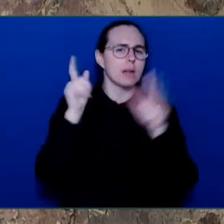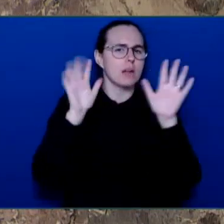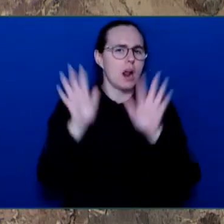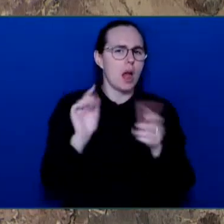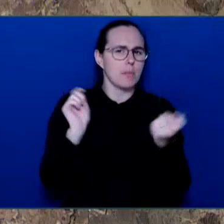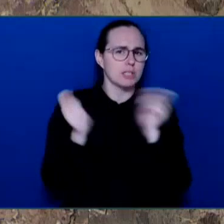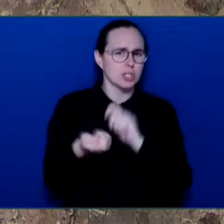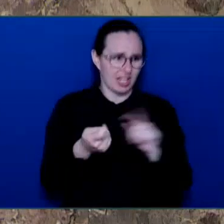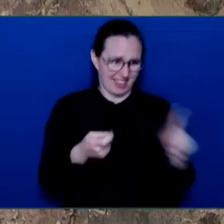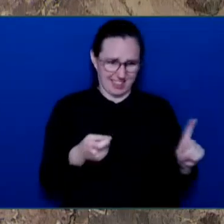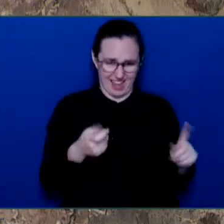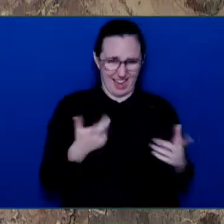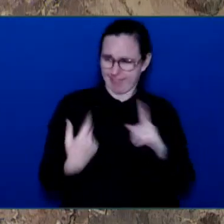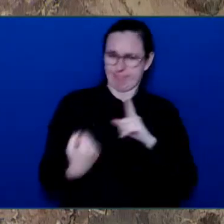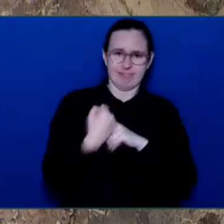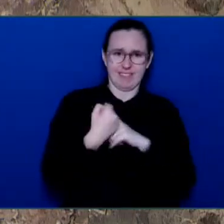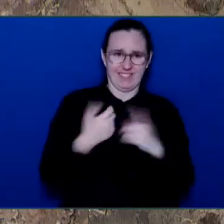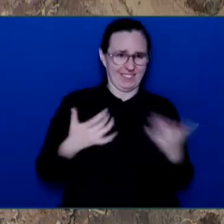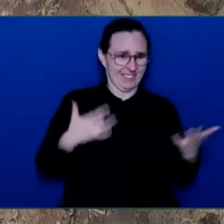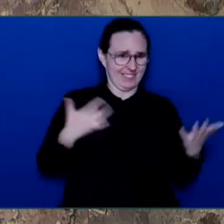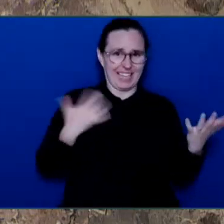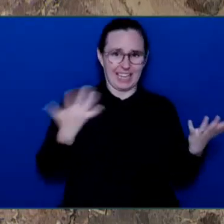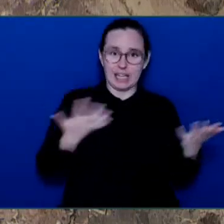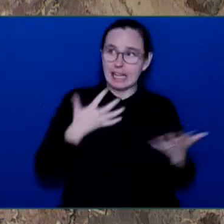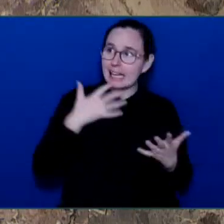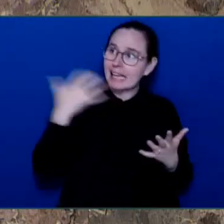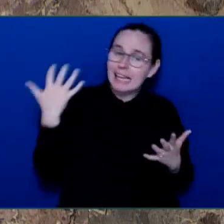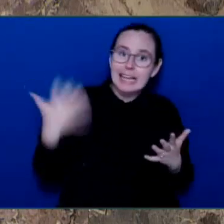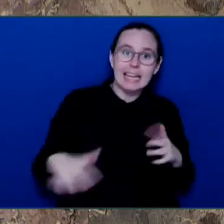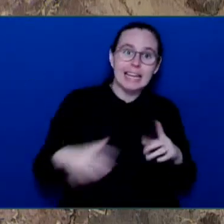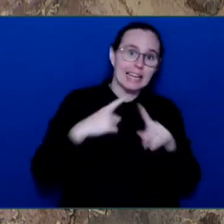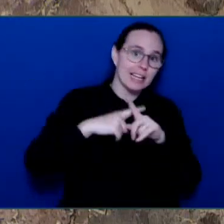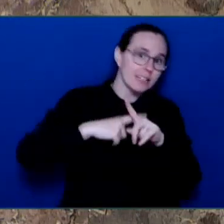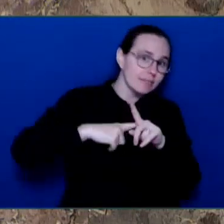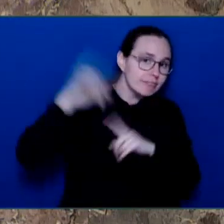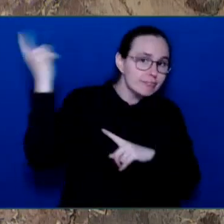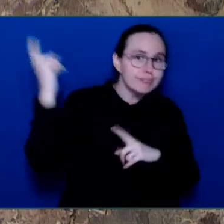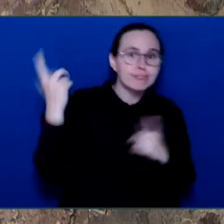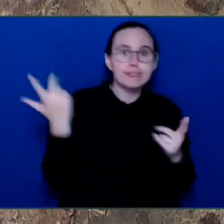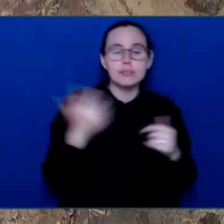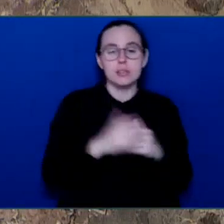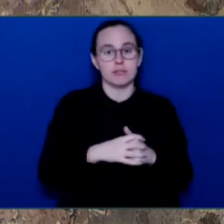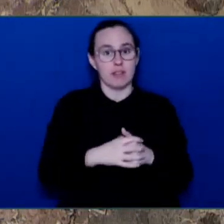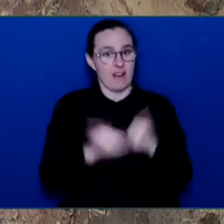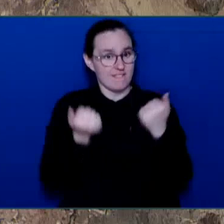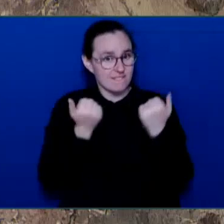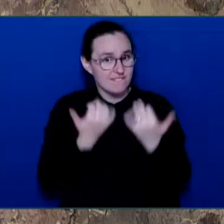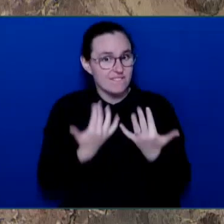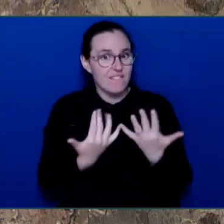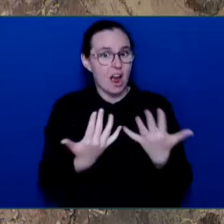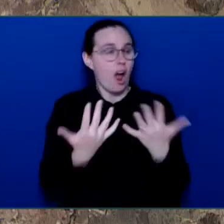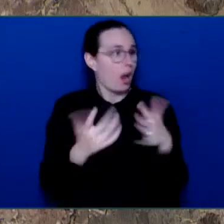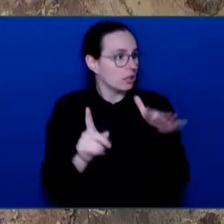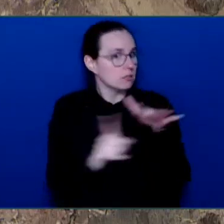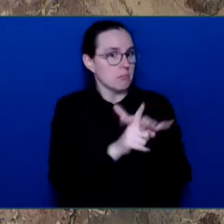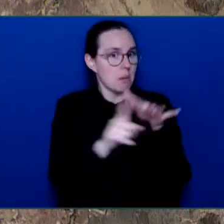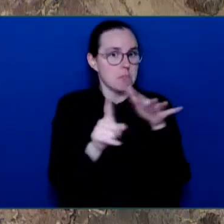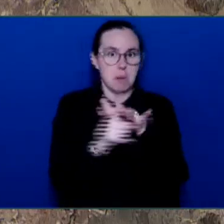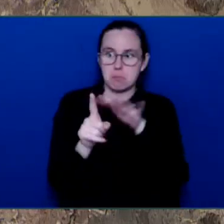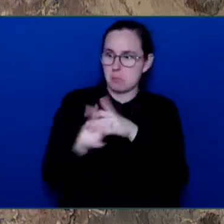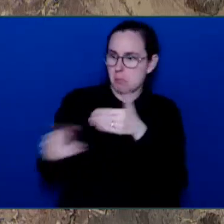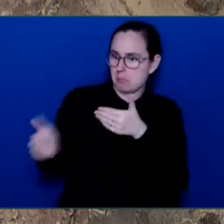are evacuated from their communities due to wildfire, every time the agriculture industry is threatened by